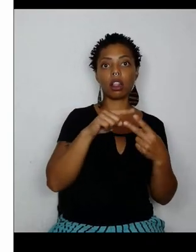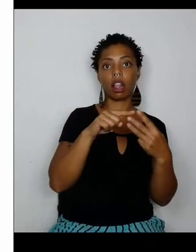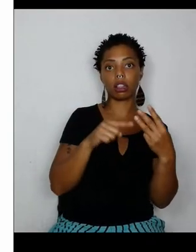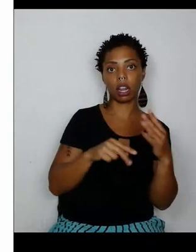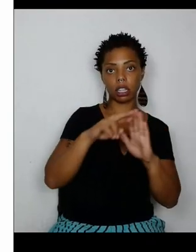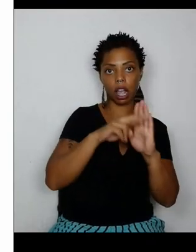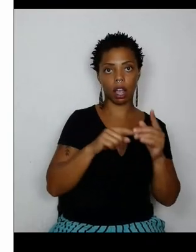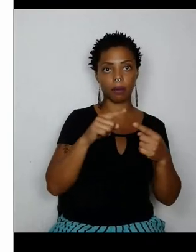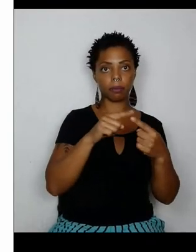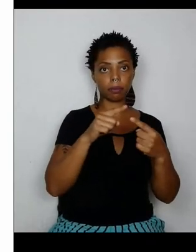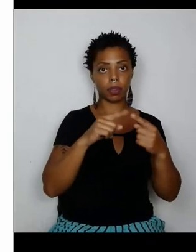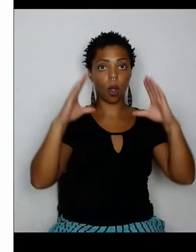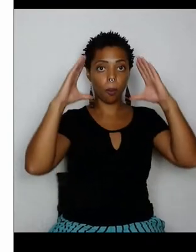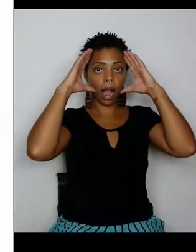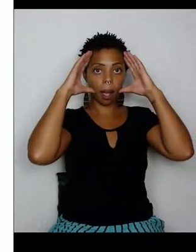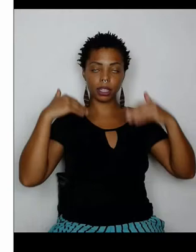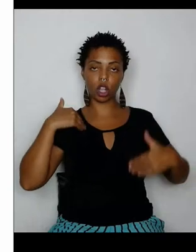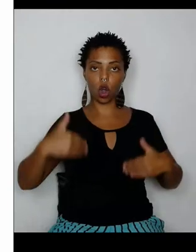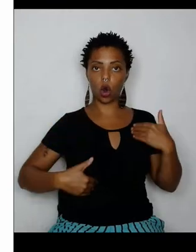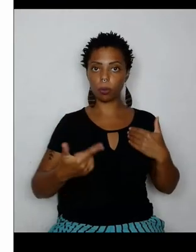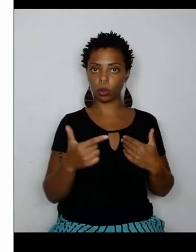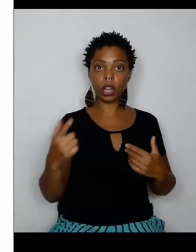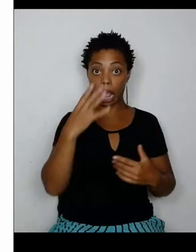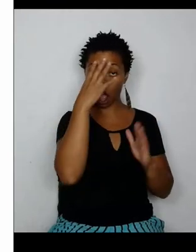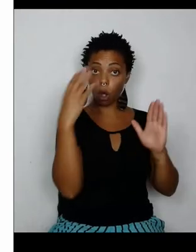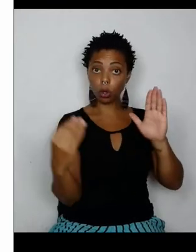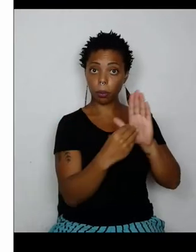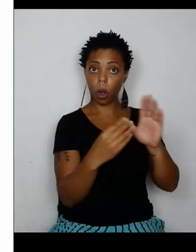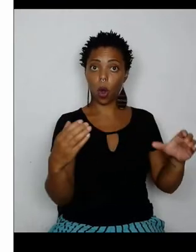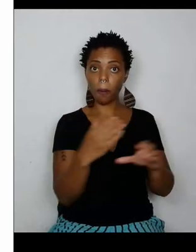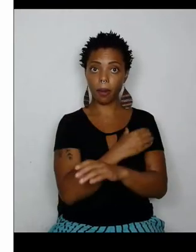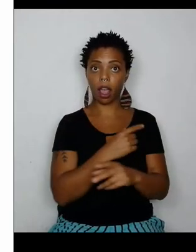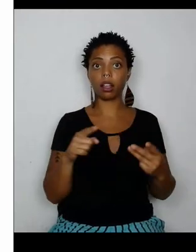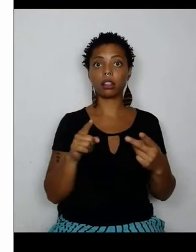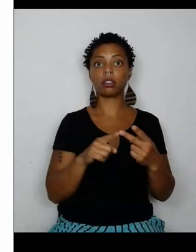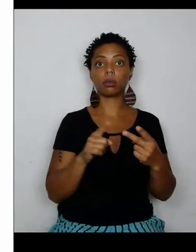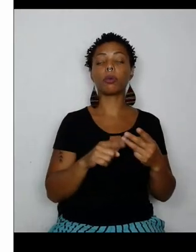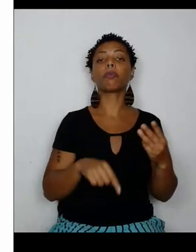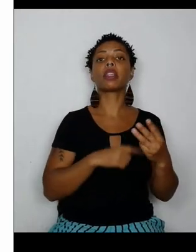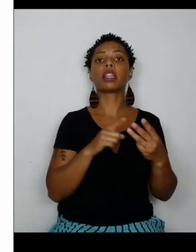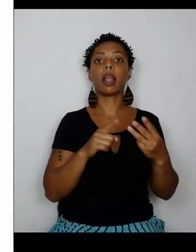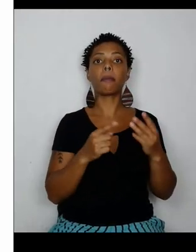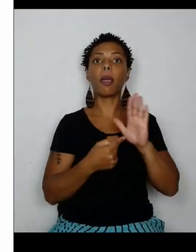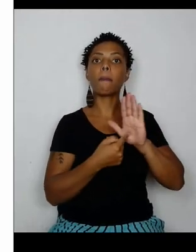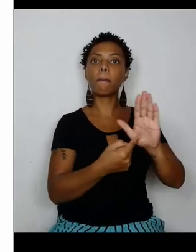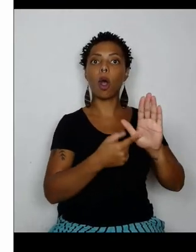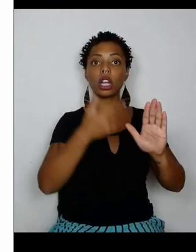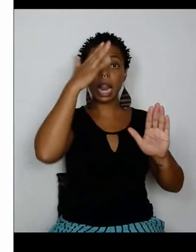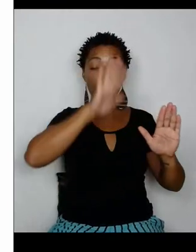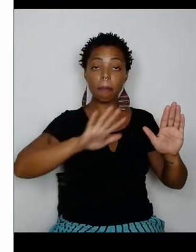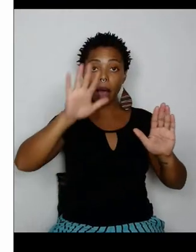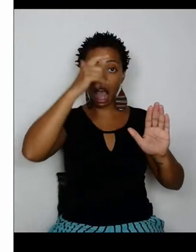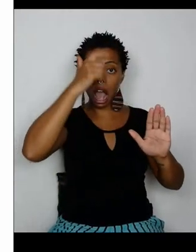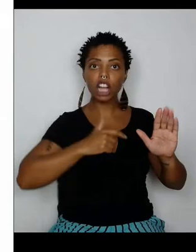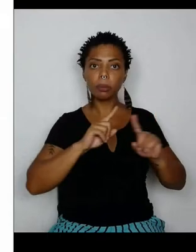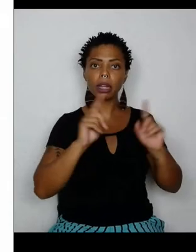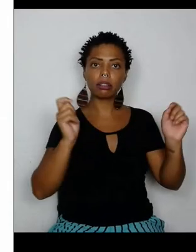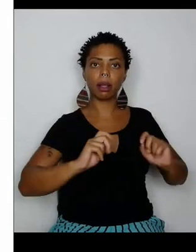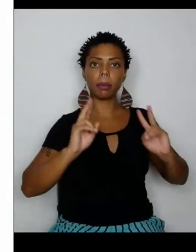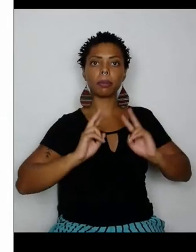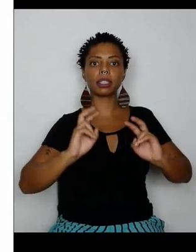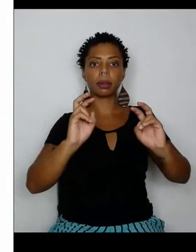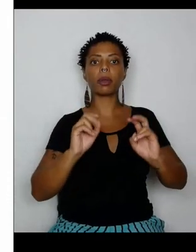suggest the holy face images that derive from the tradition of the divinely created imprints of christ's face is one of their